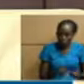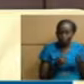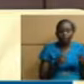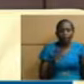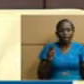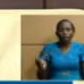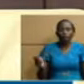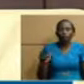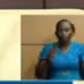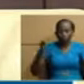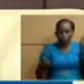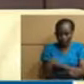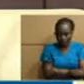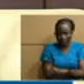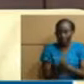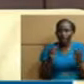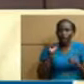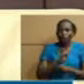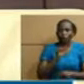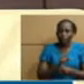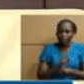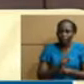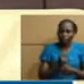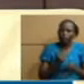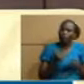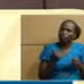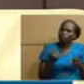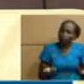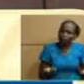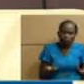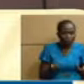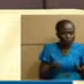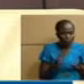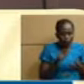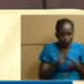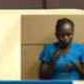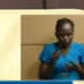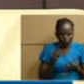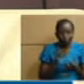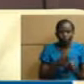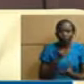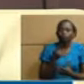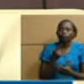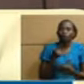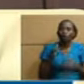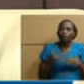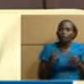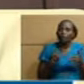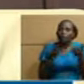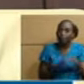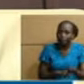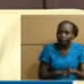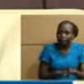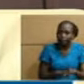employment to another entity, especially a government that has a provision for retirement. Correct. Or I am dead, which means the